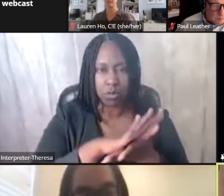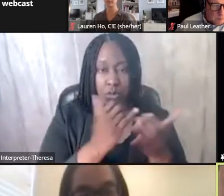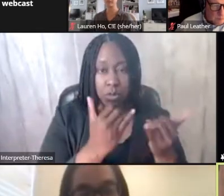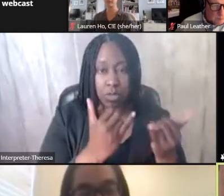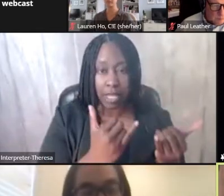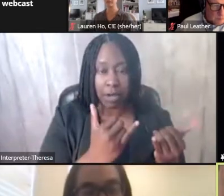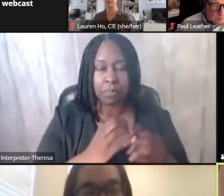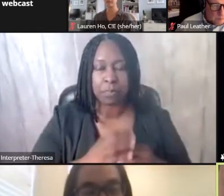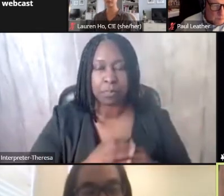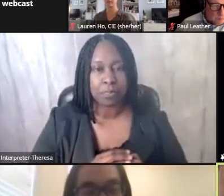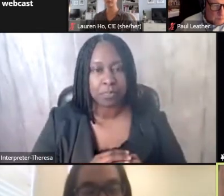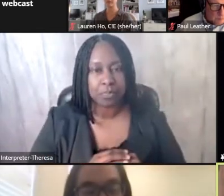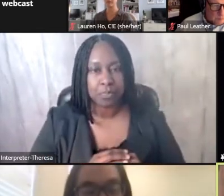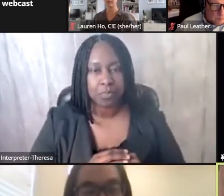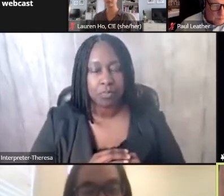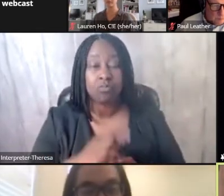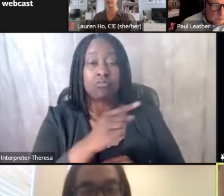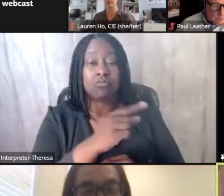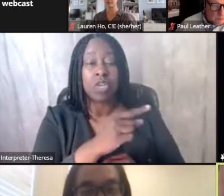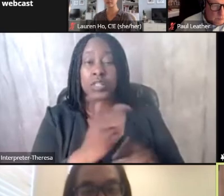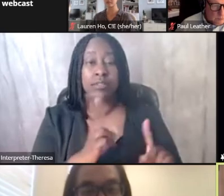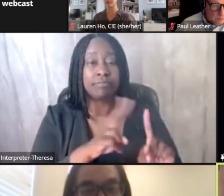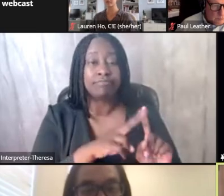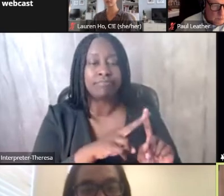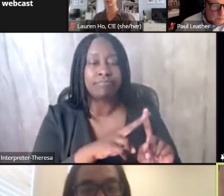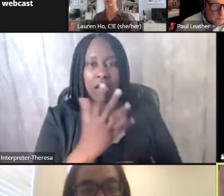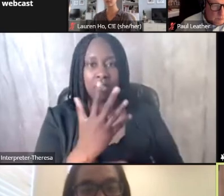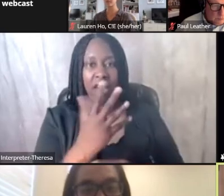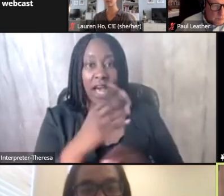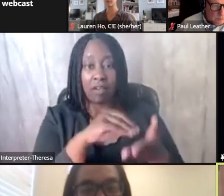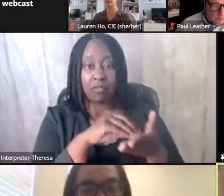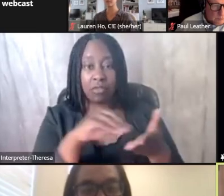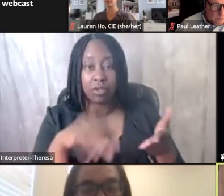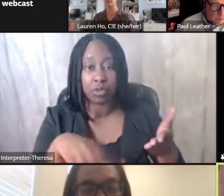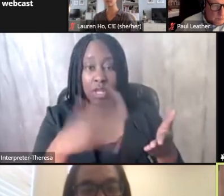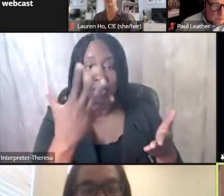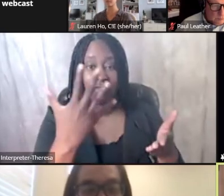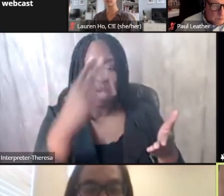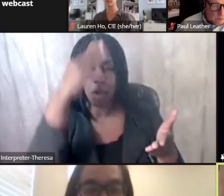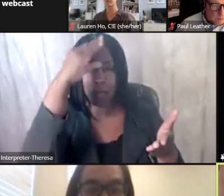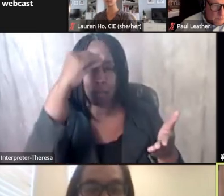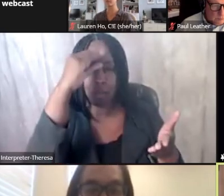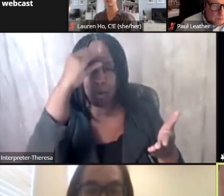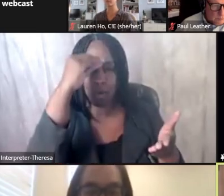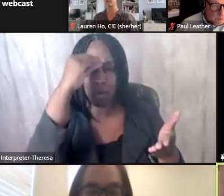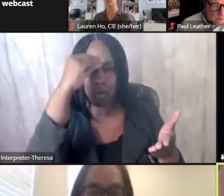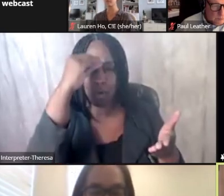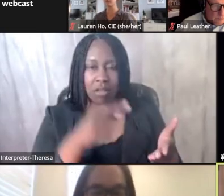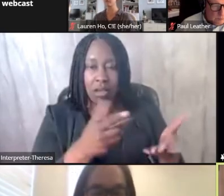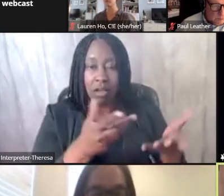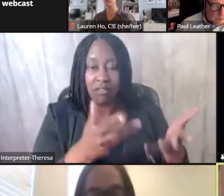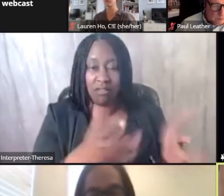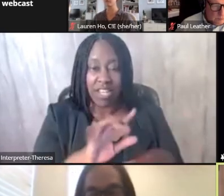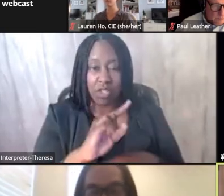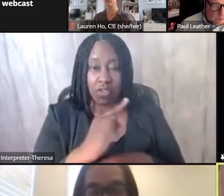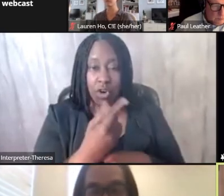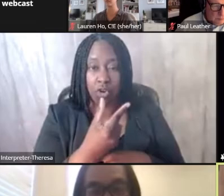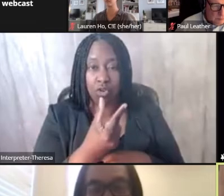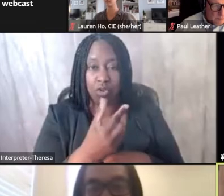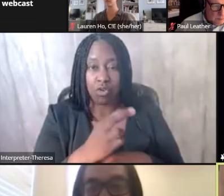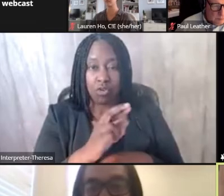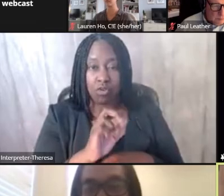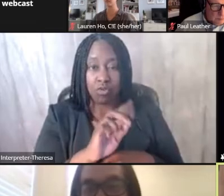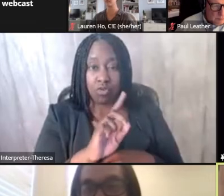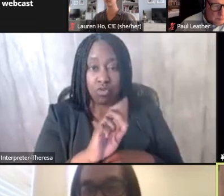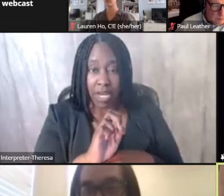five students, 5 little boys that have finished first grade this year. She's been told that their